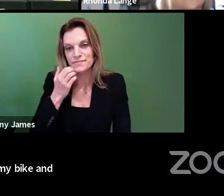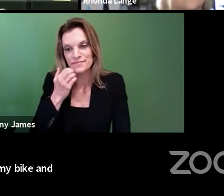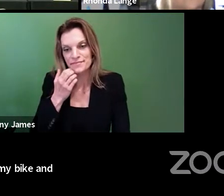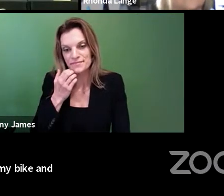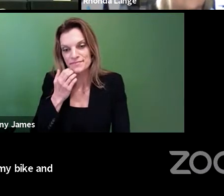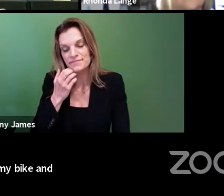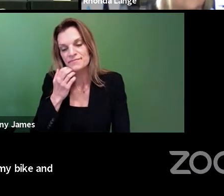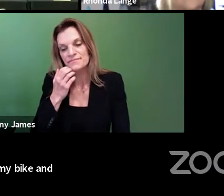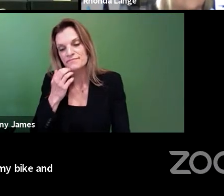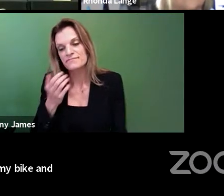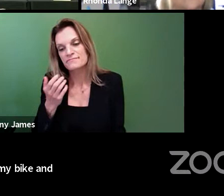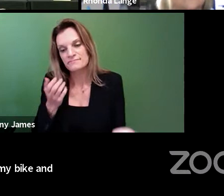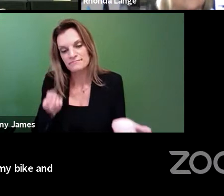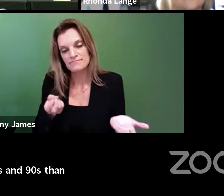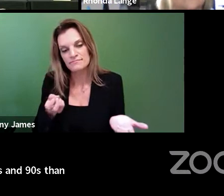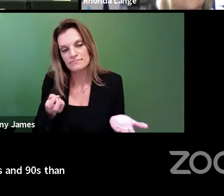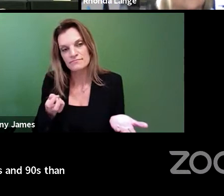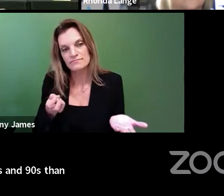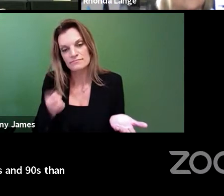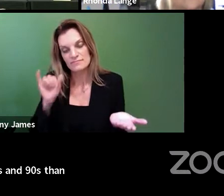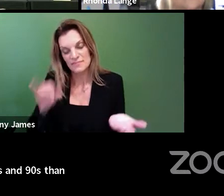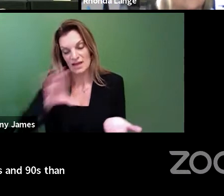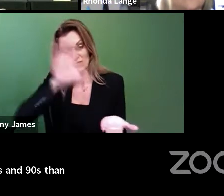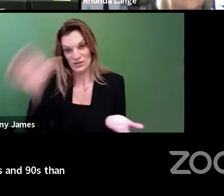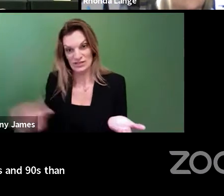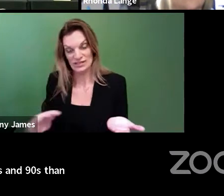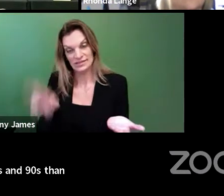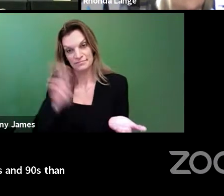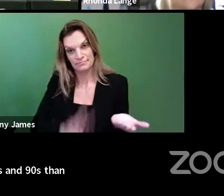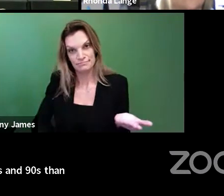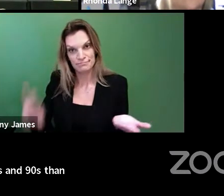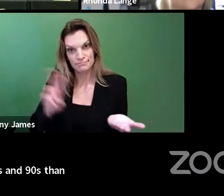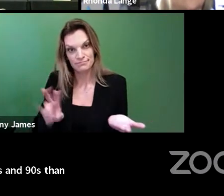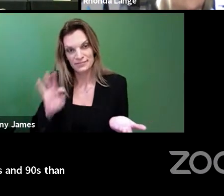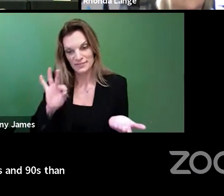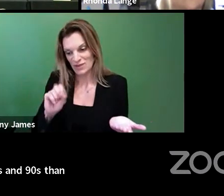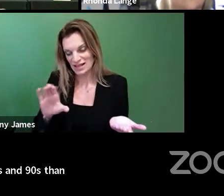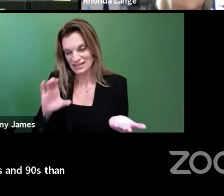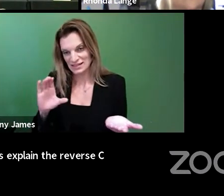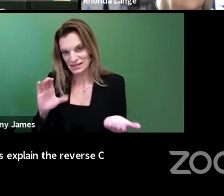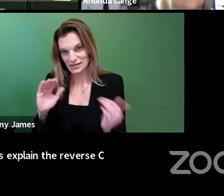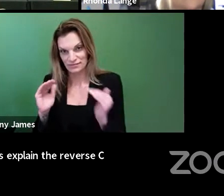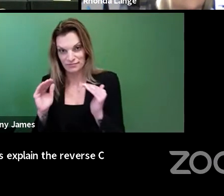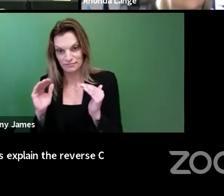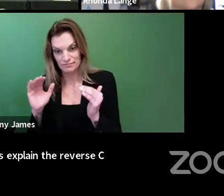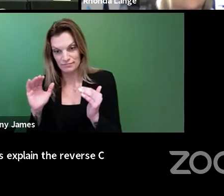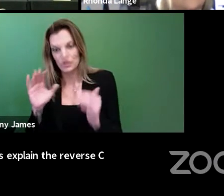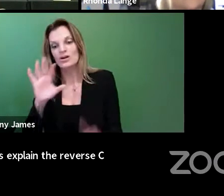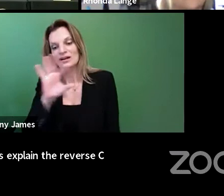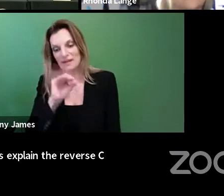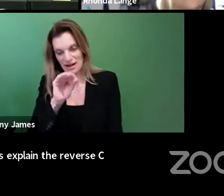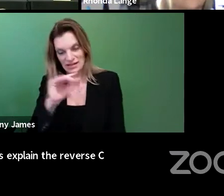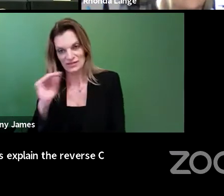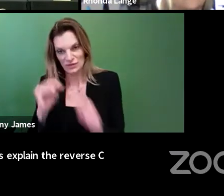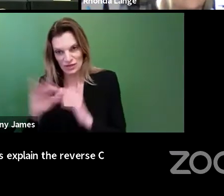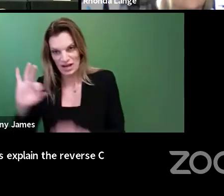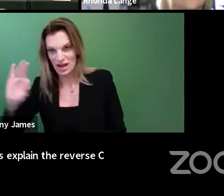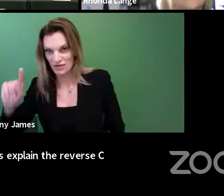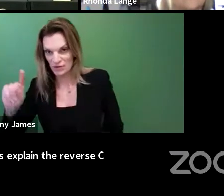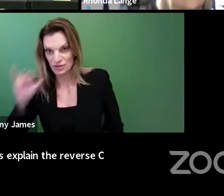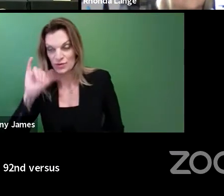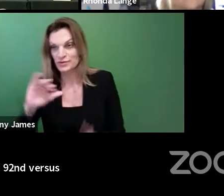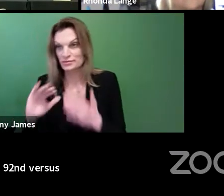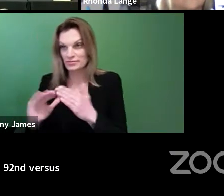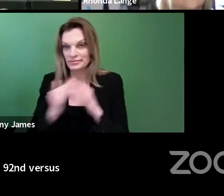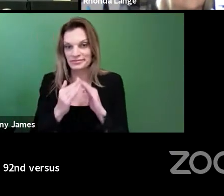it does explain the reverse C when you look at the map, the 92nd versus the 91st. Those